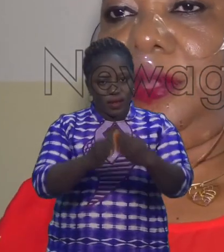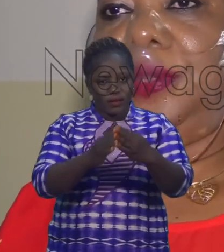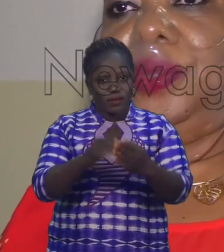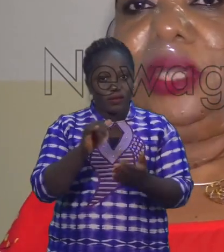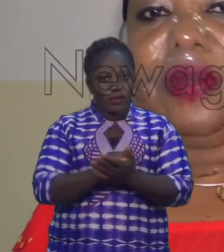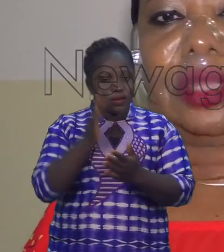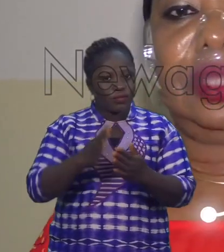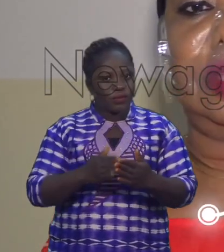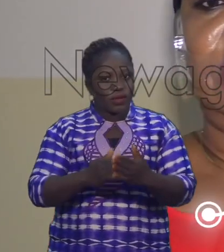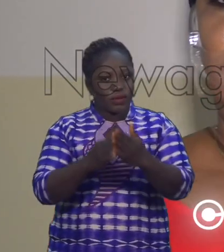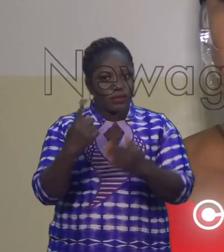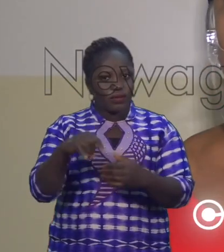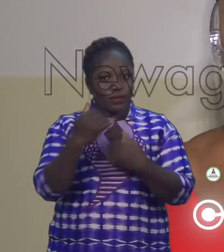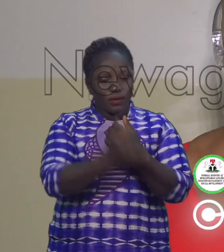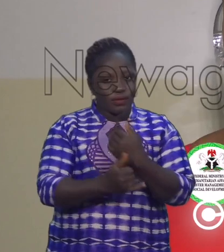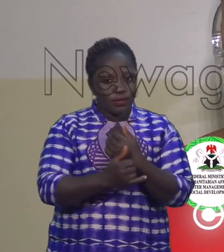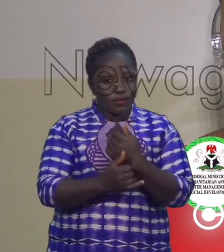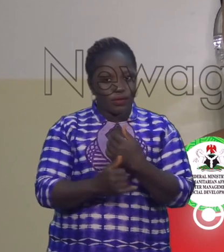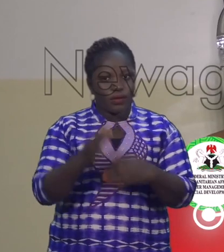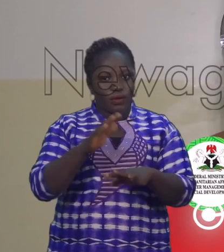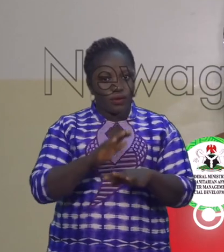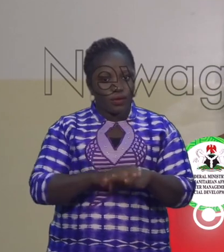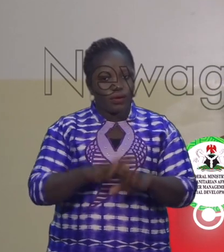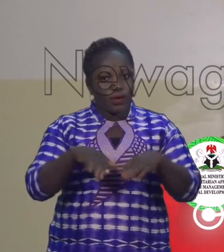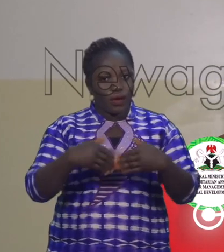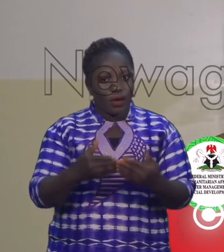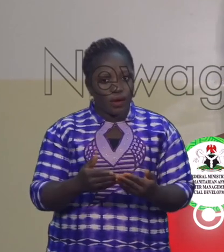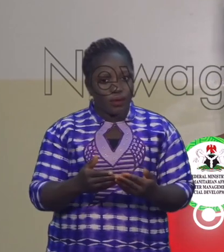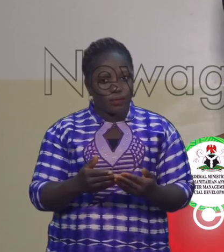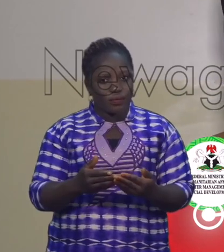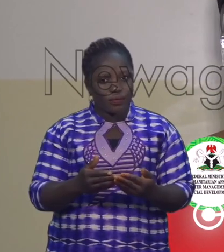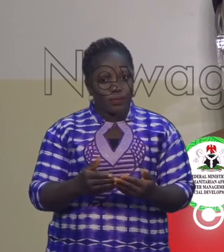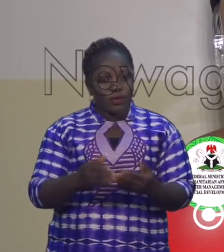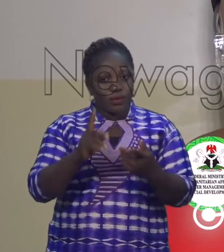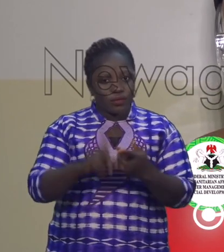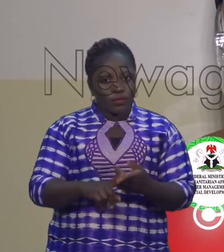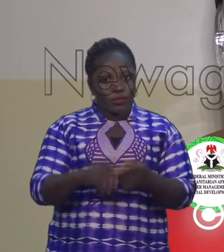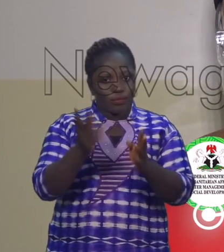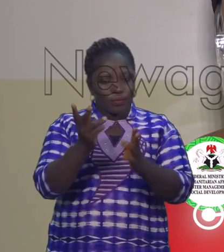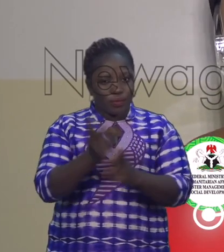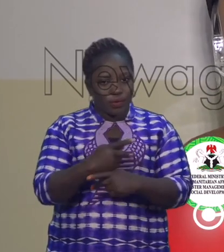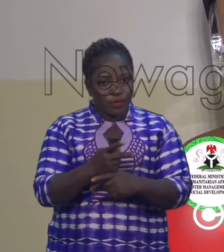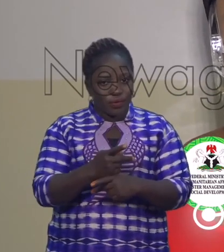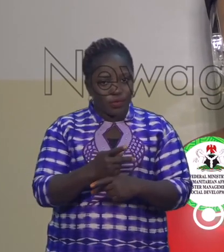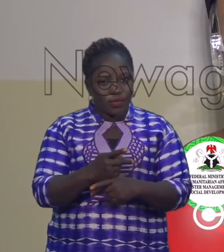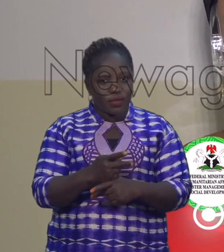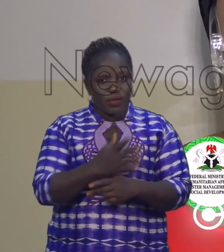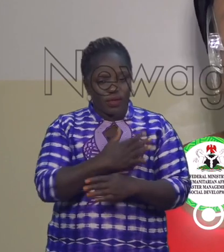which directs the country on how to